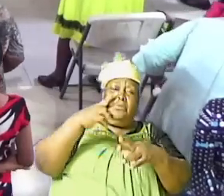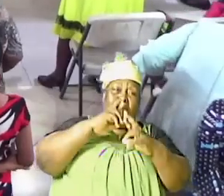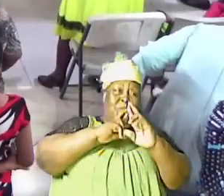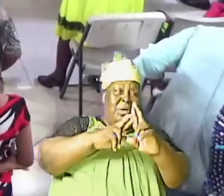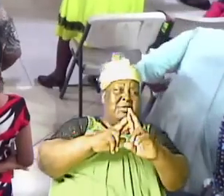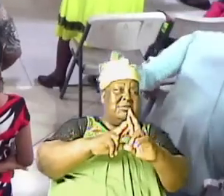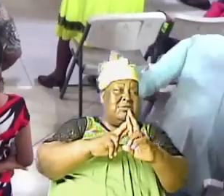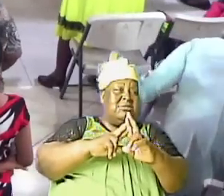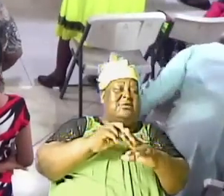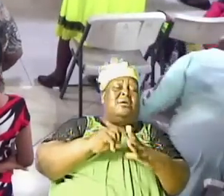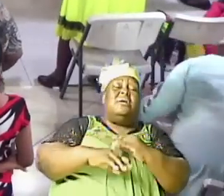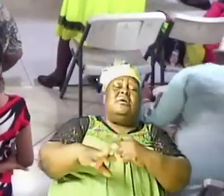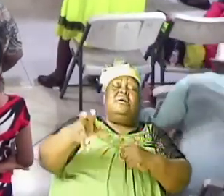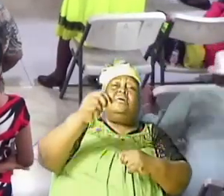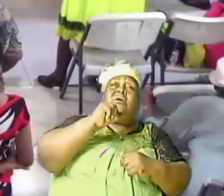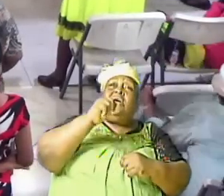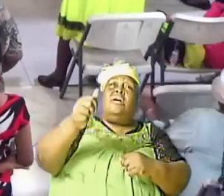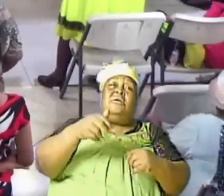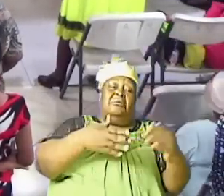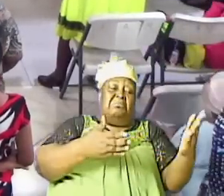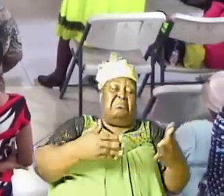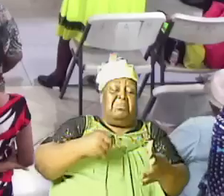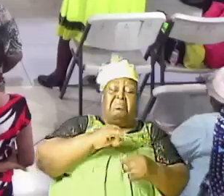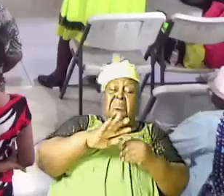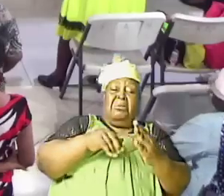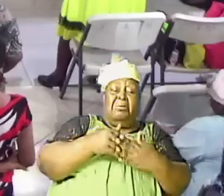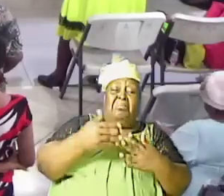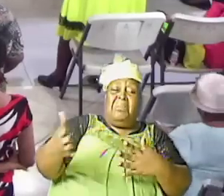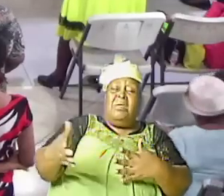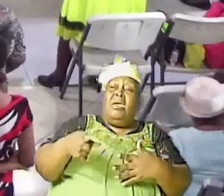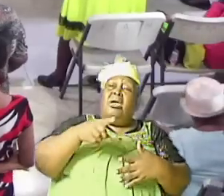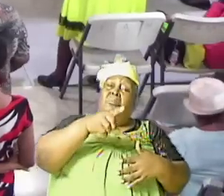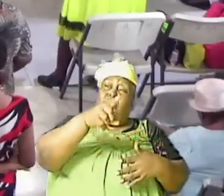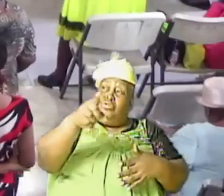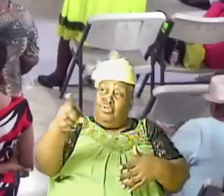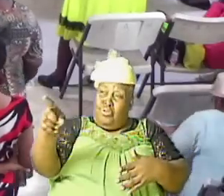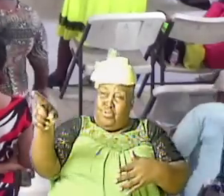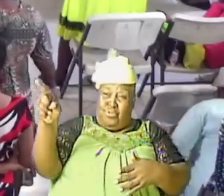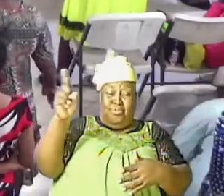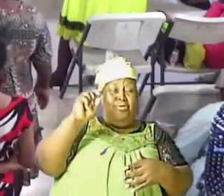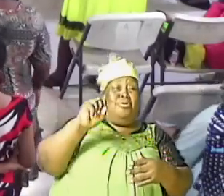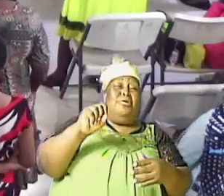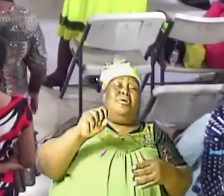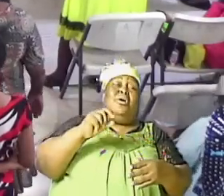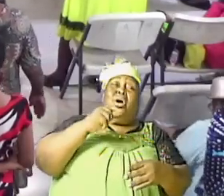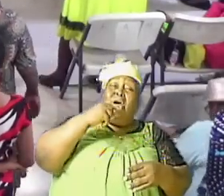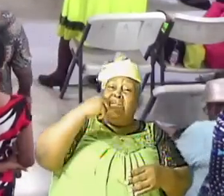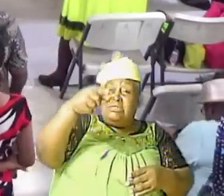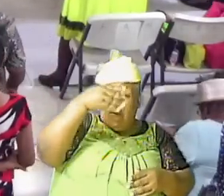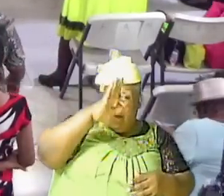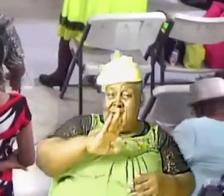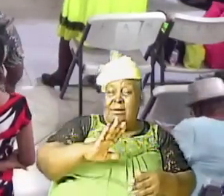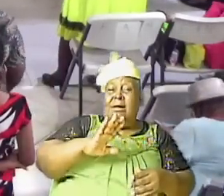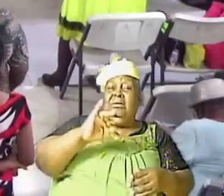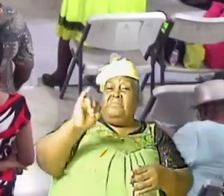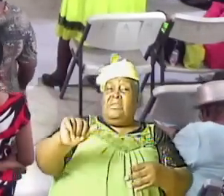have unspoken requests, we're not going to carry all of them up here. But you're going to tell God that unspoken request this